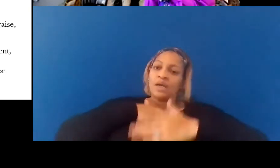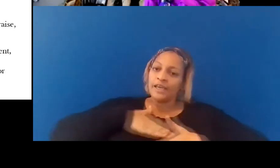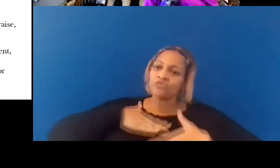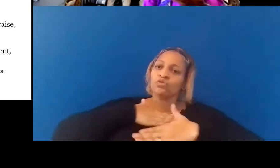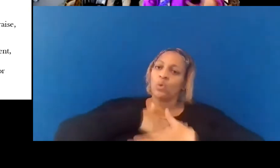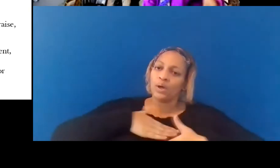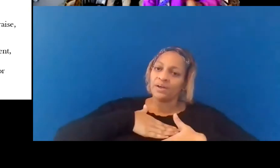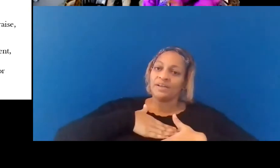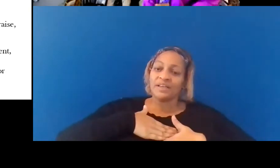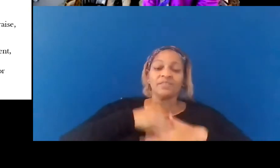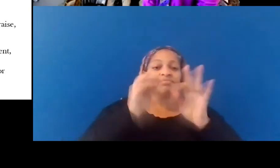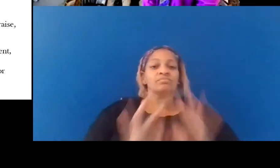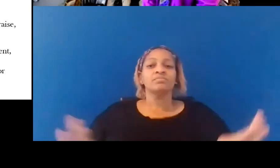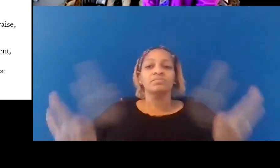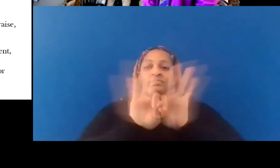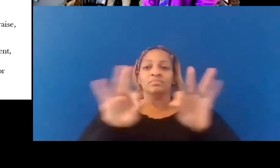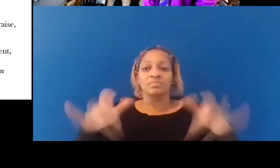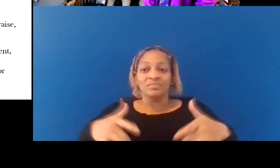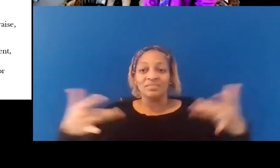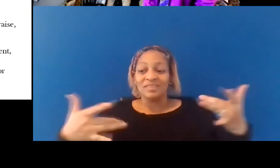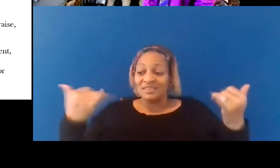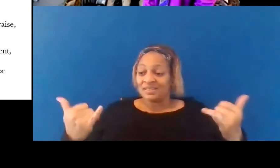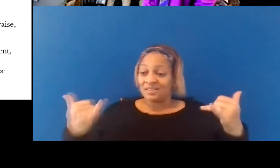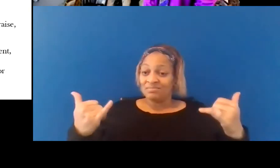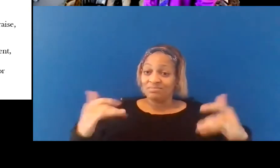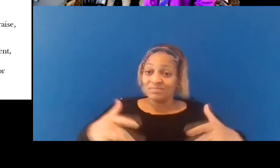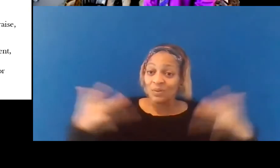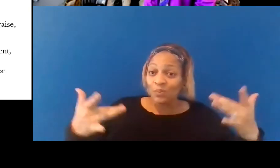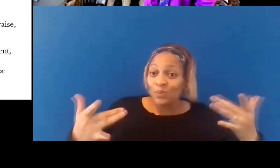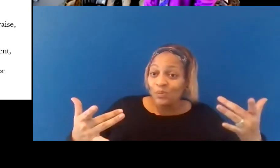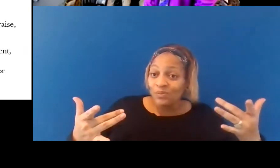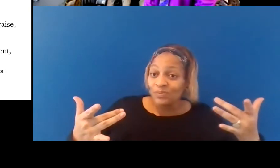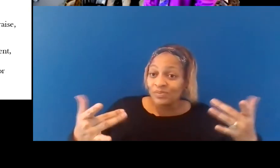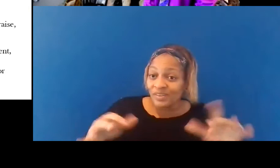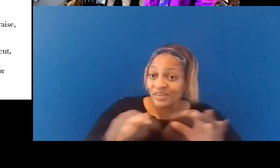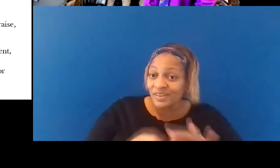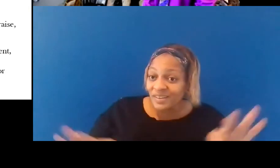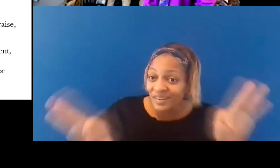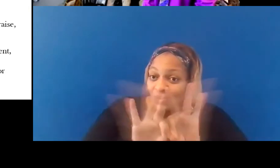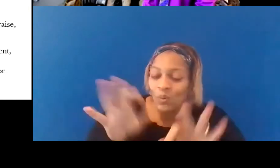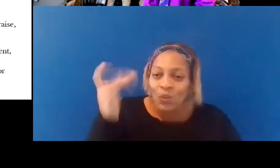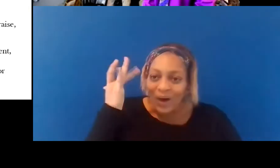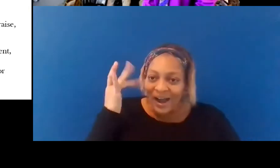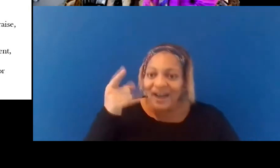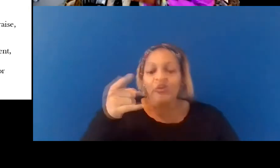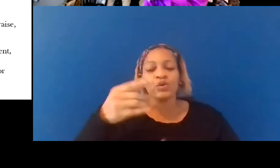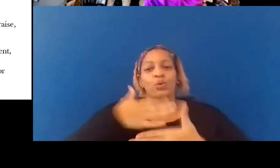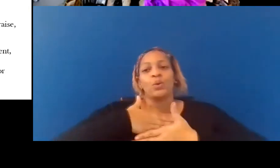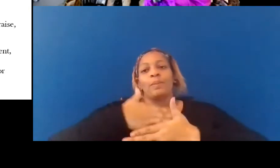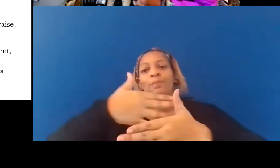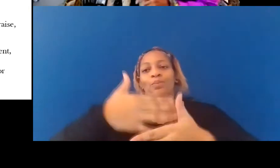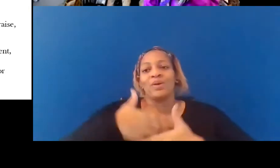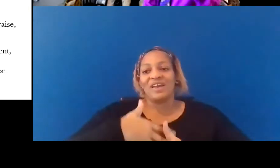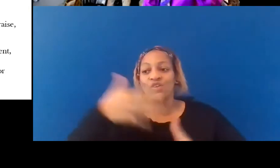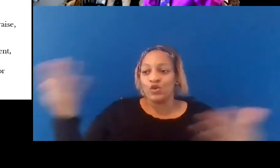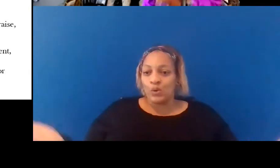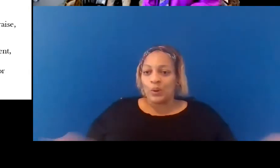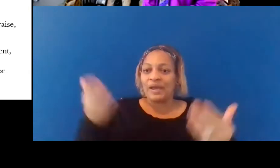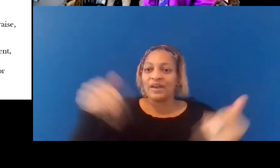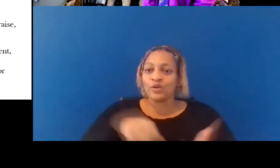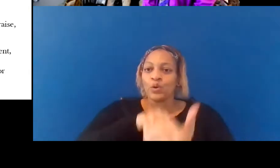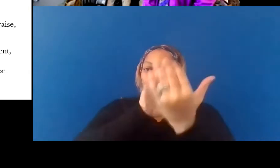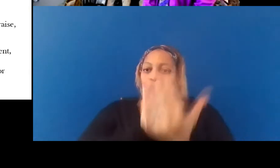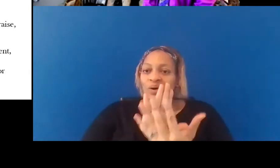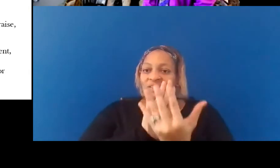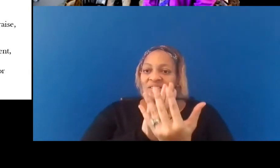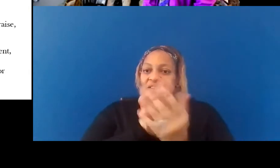important event. Today is an important event because you're breathing, you're here, you're present. It's an important event. That means